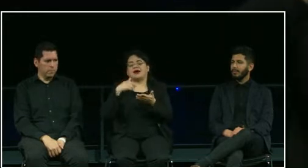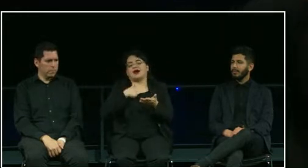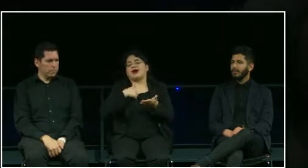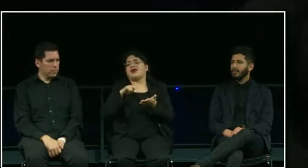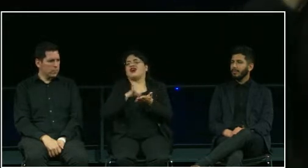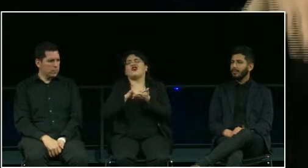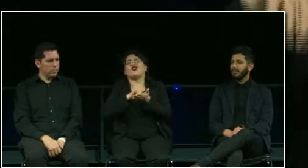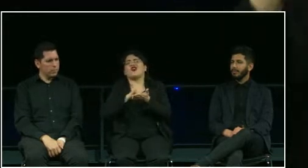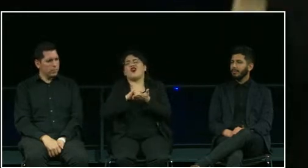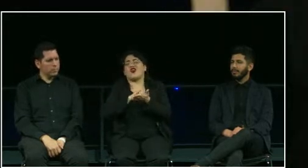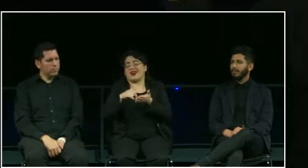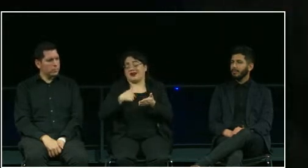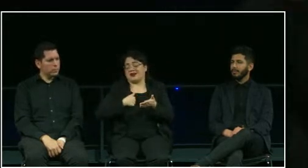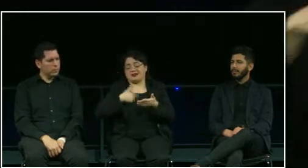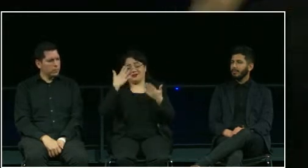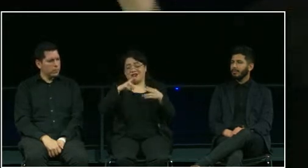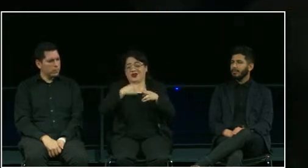car?